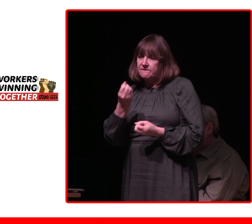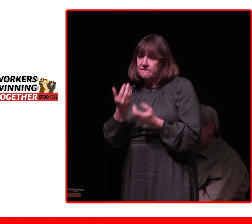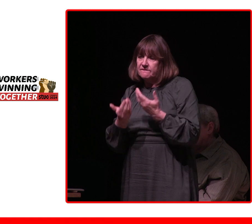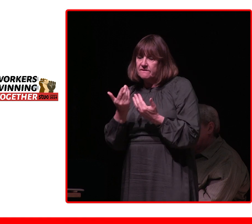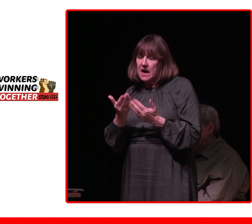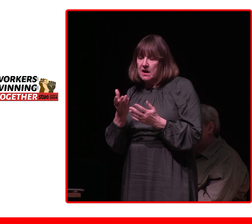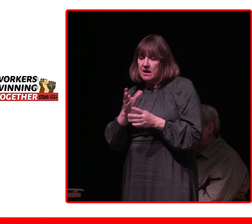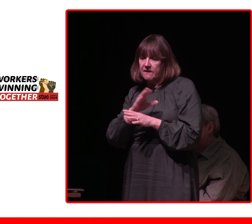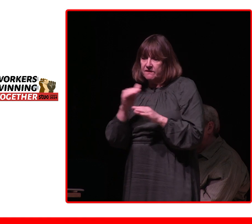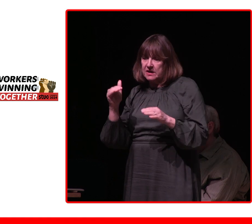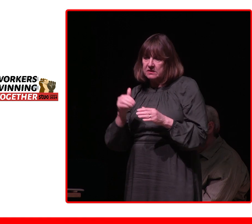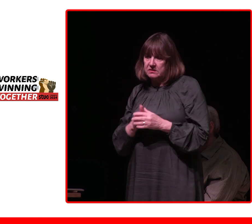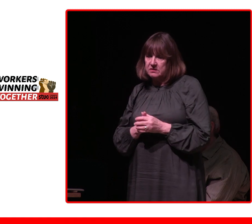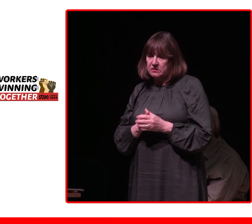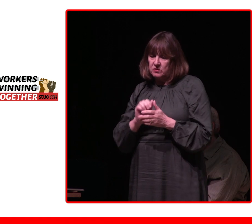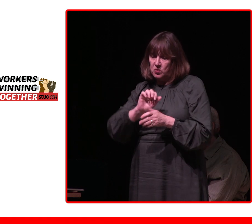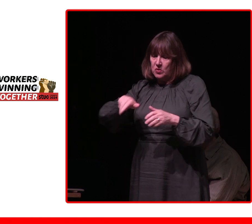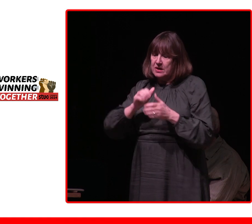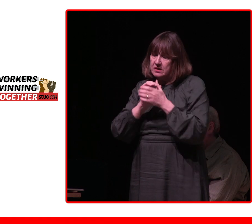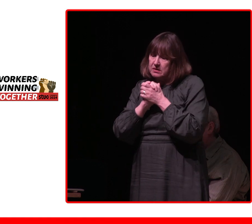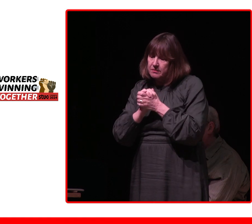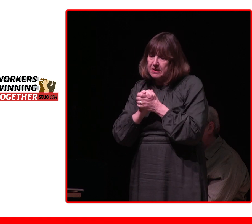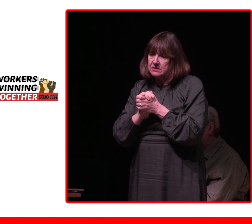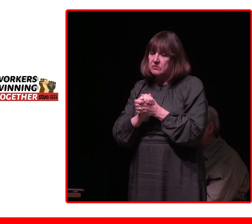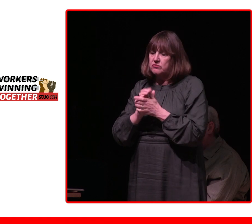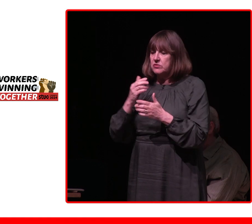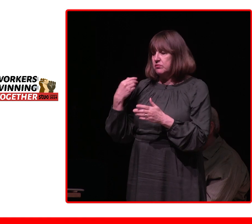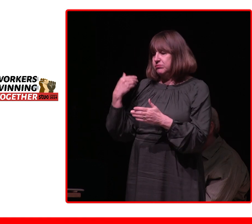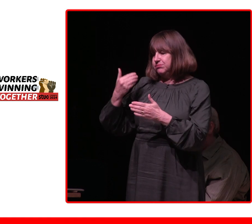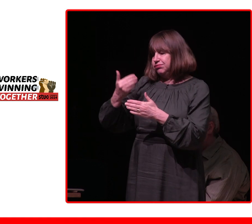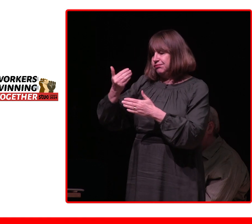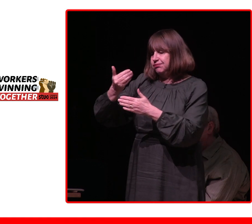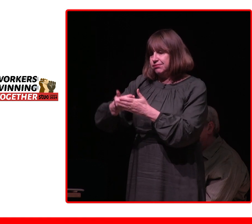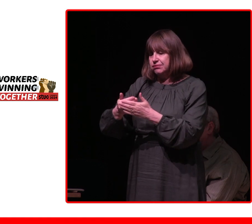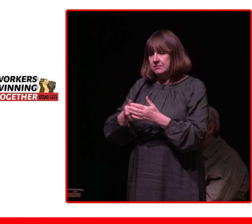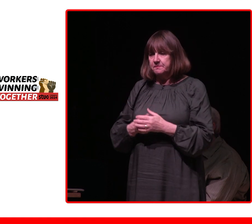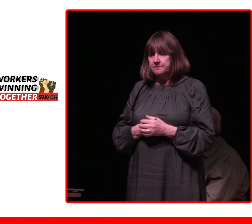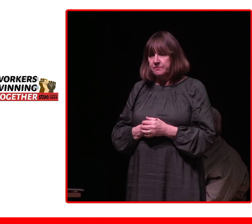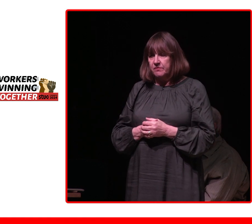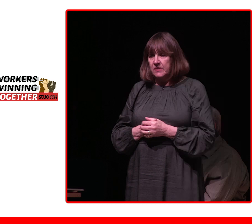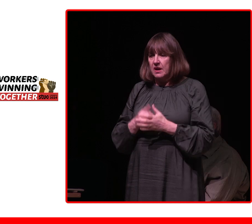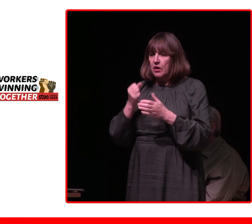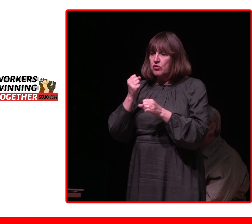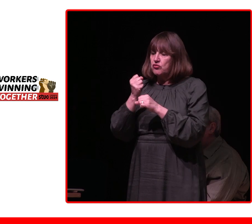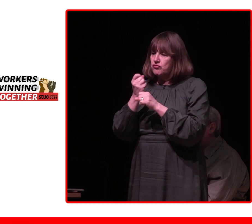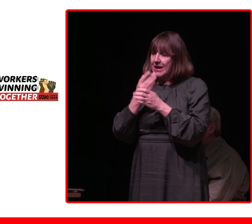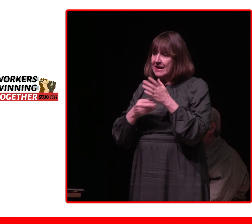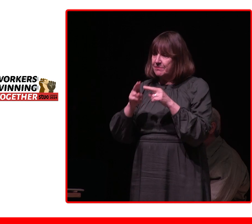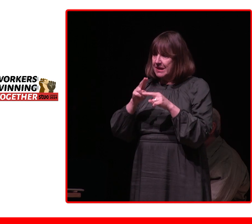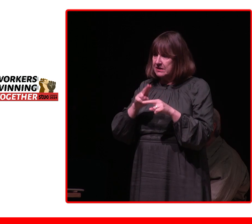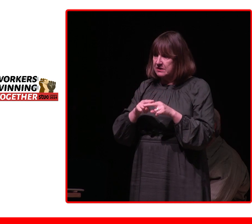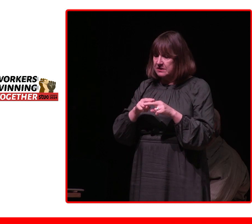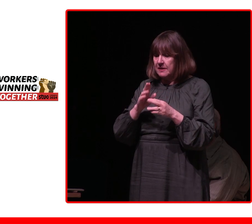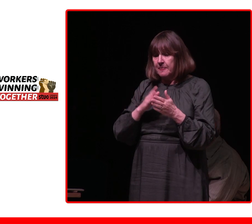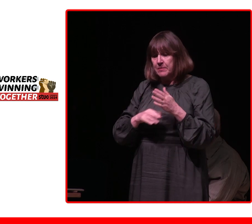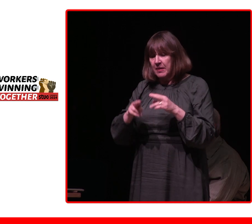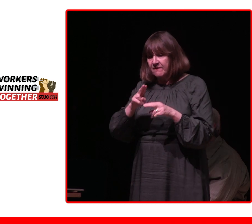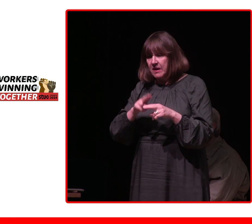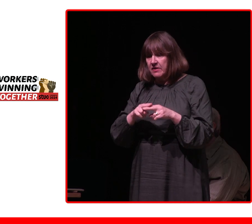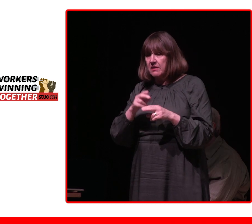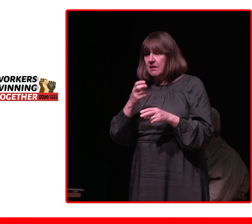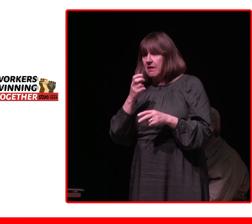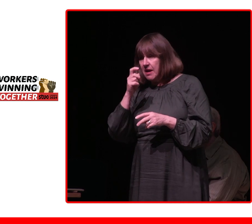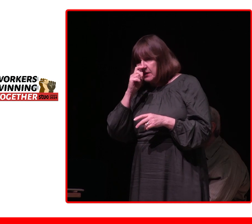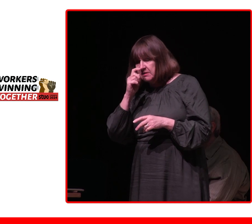We commit to remember the great-granddads and grandmums, the grandparents, the mums and dads, the aunties,